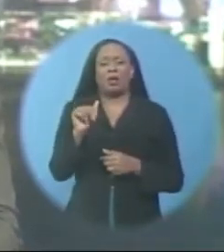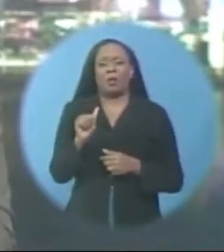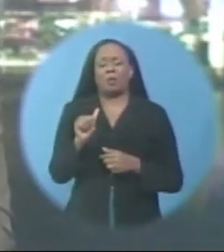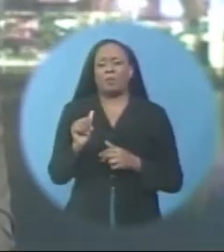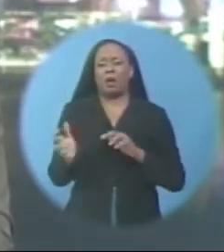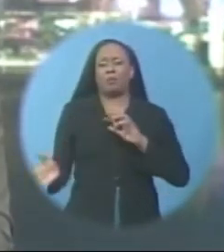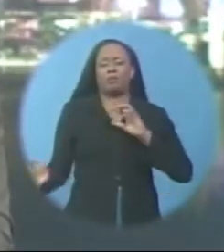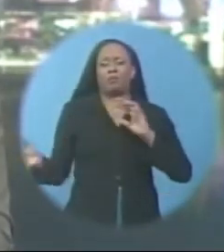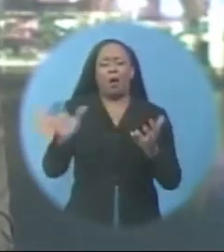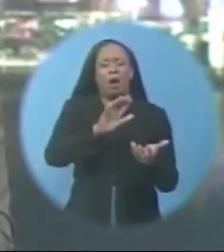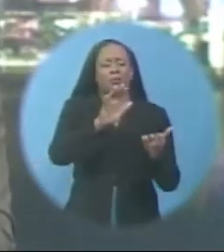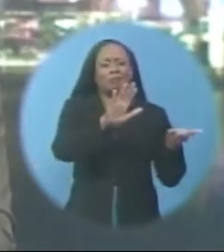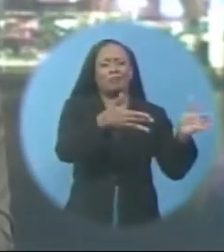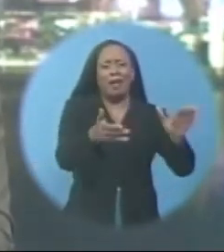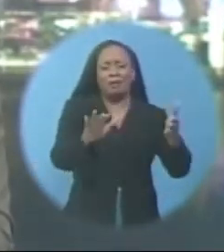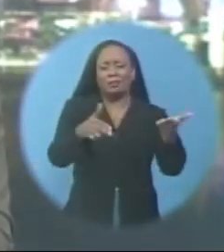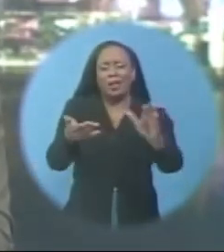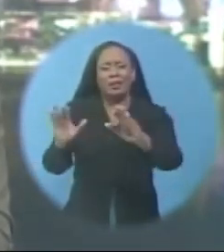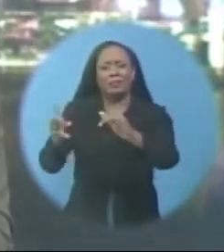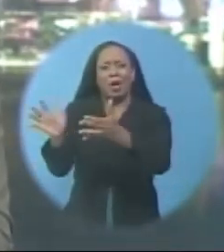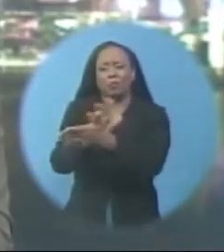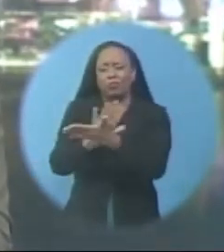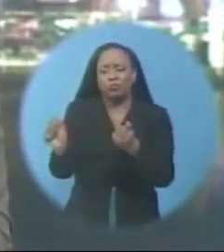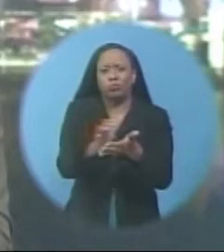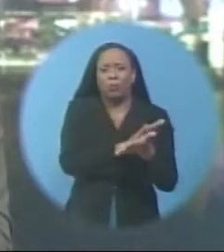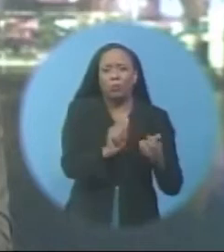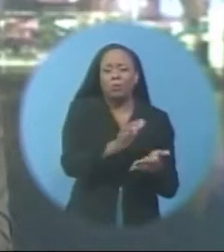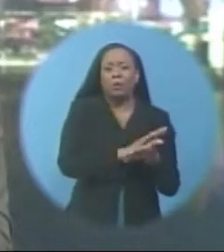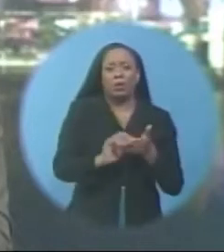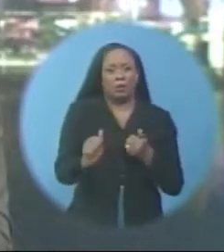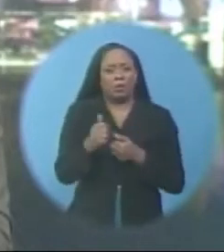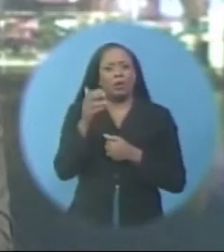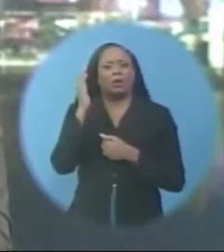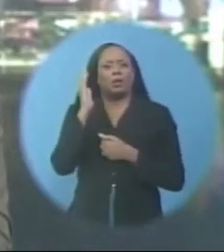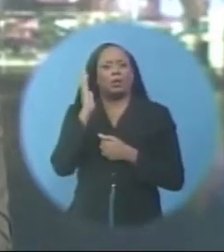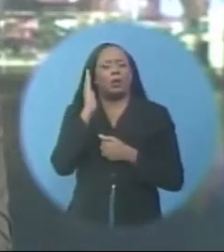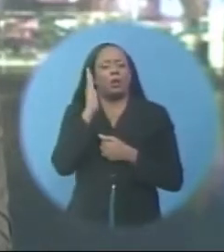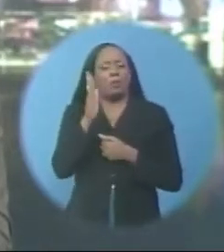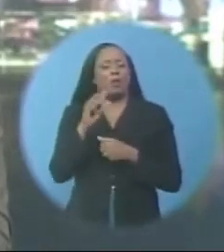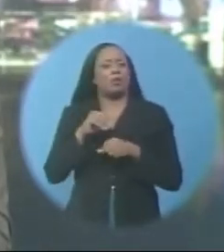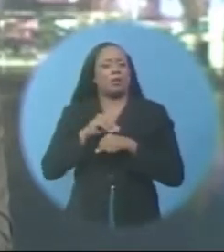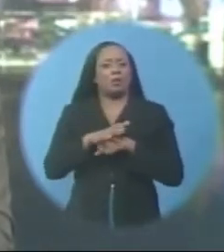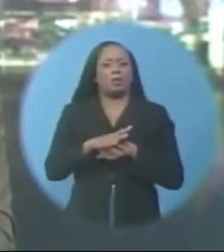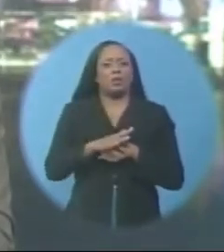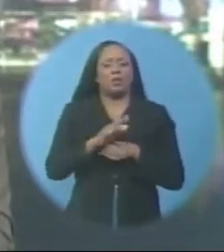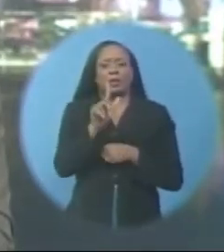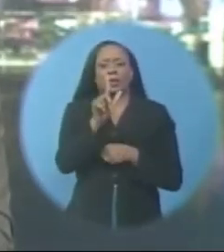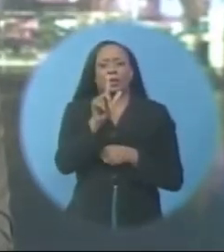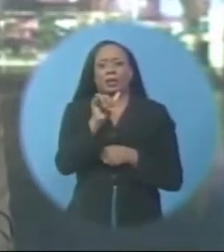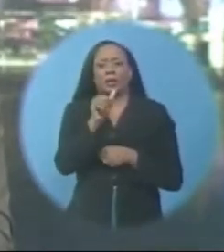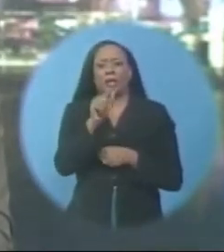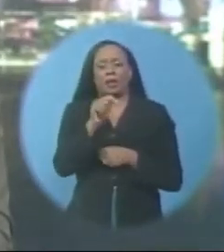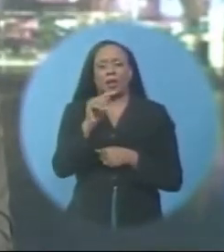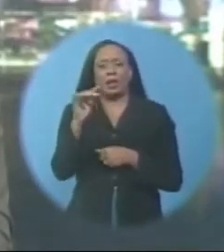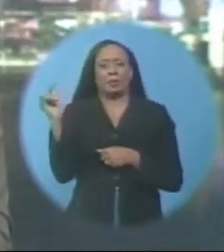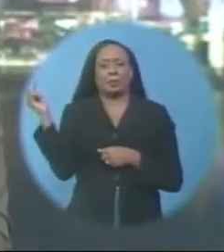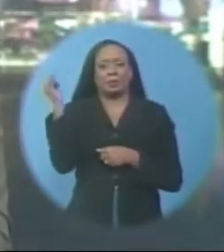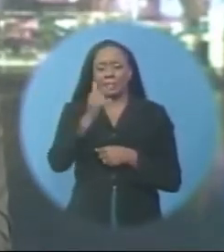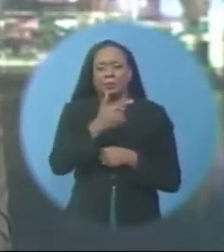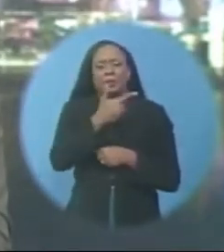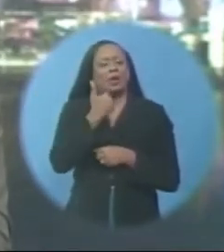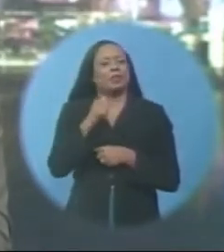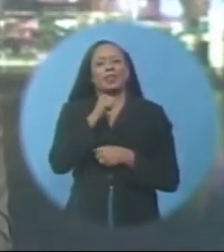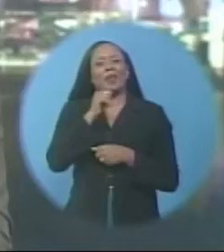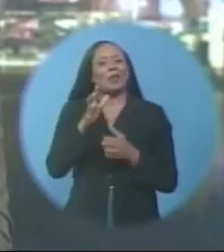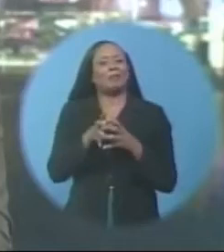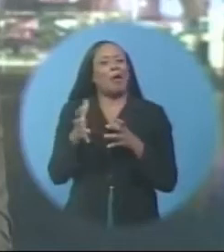and destruction in the Leeward Islands, but is expected to affect the revenue of regional airline Liat. CEO Julie Reefer-Jones